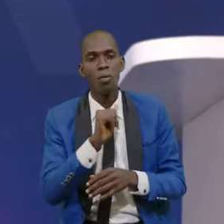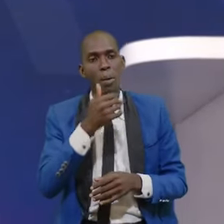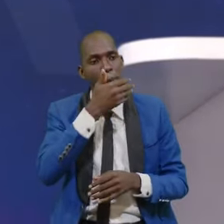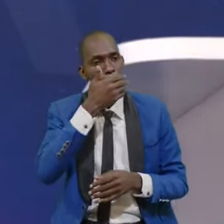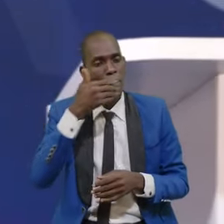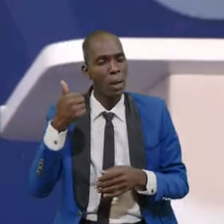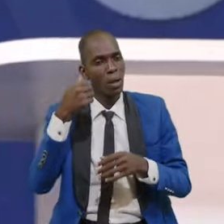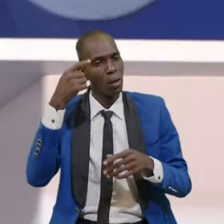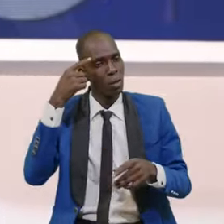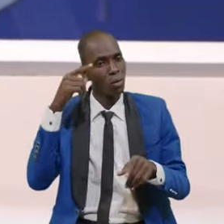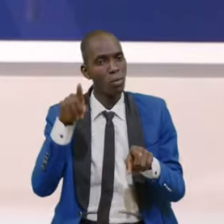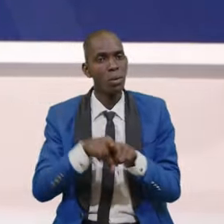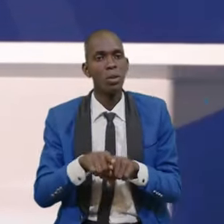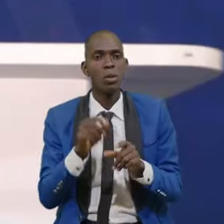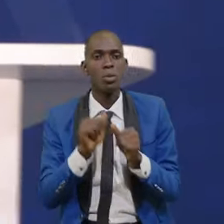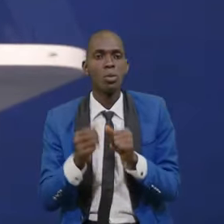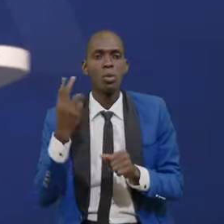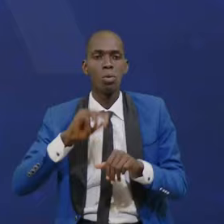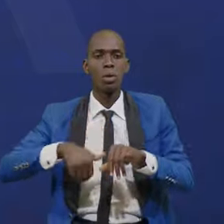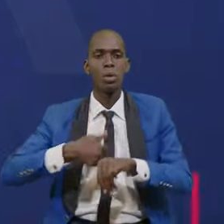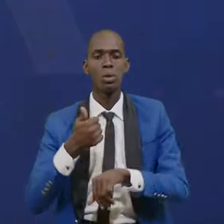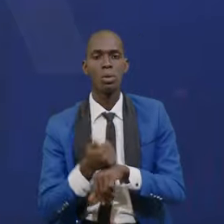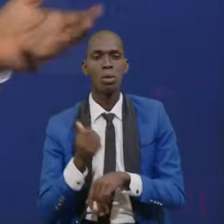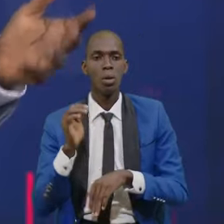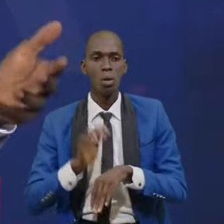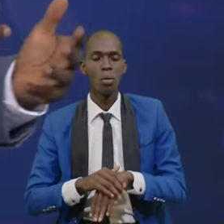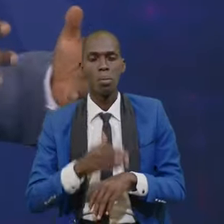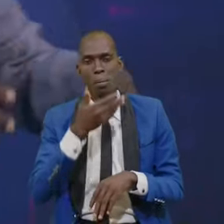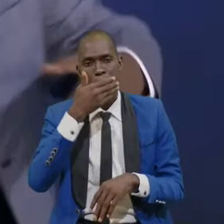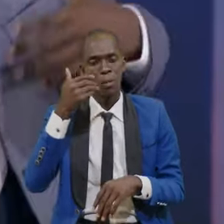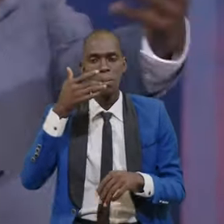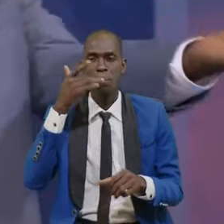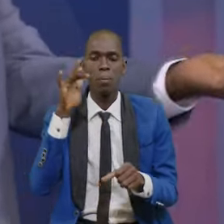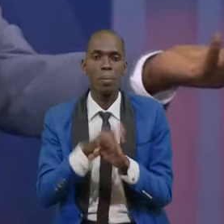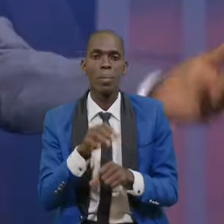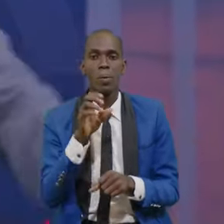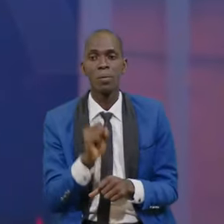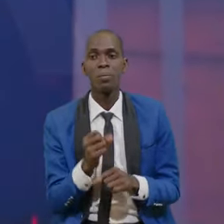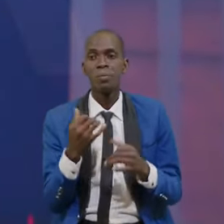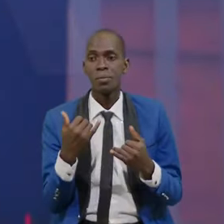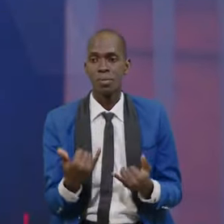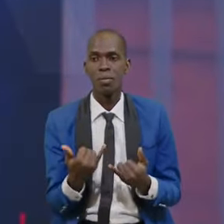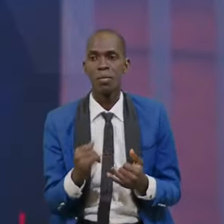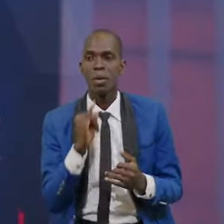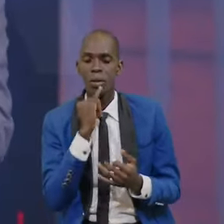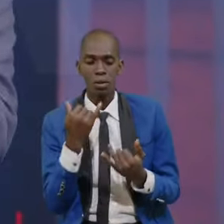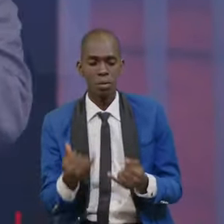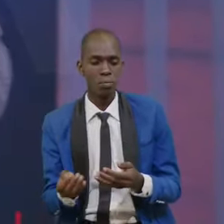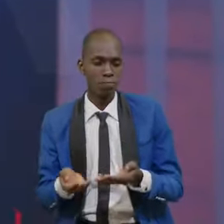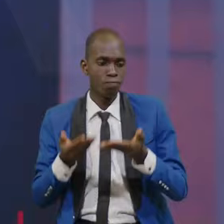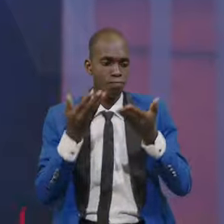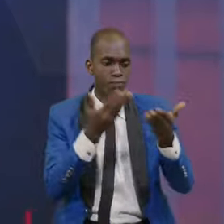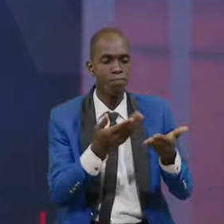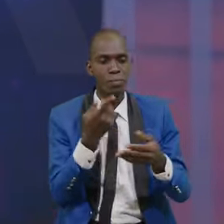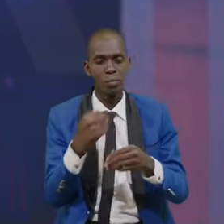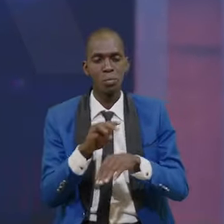was established upon better promises. And now he's handed over the ministry to us. He's gone